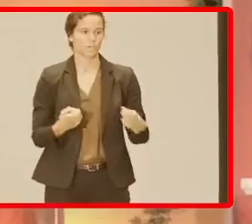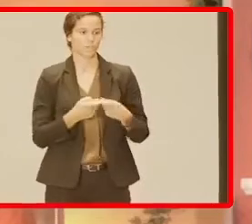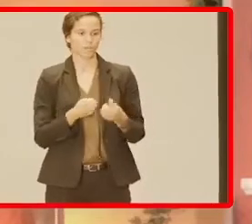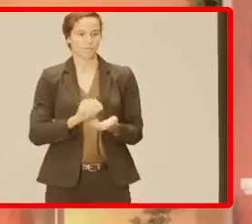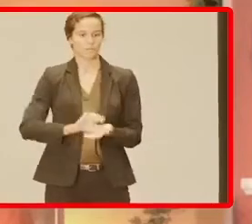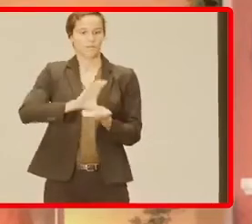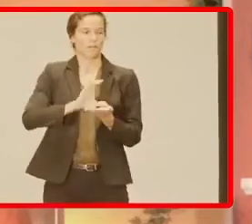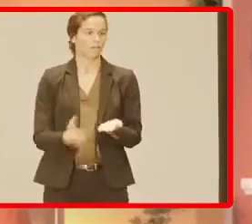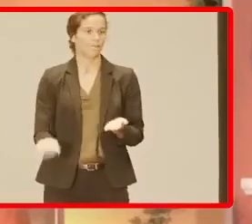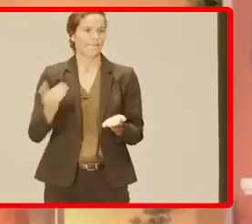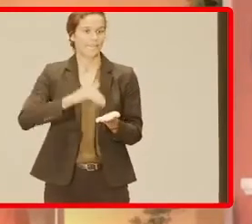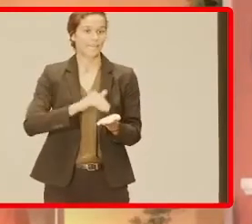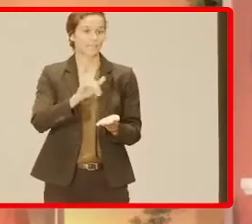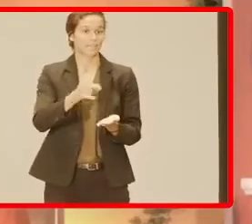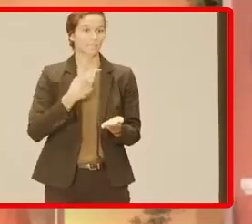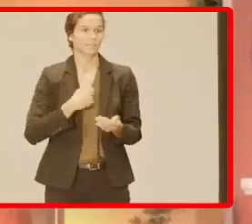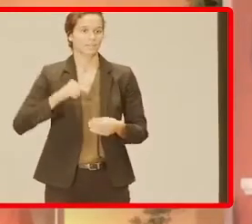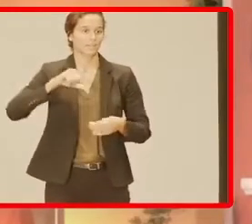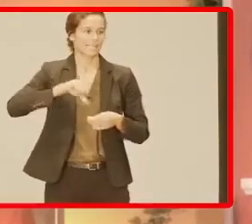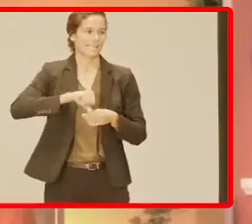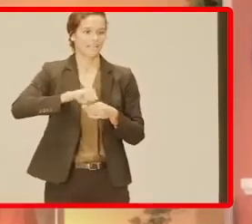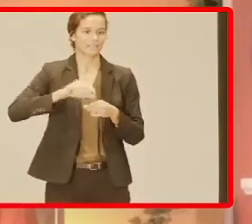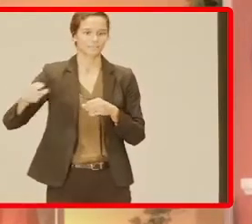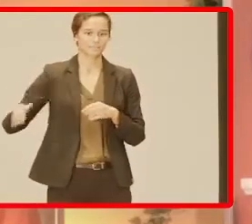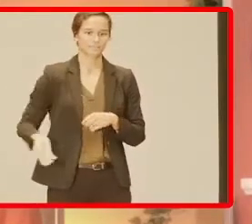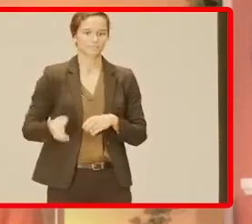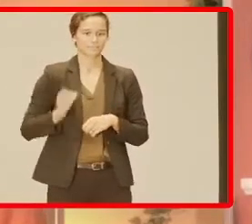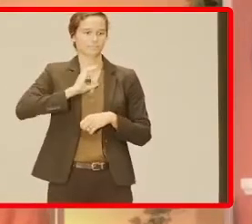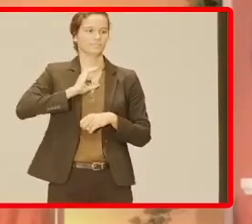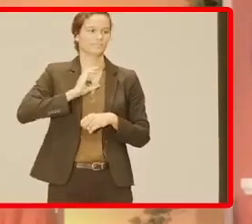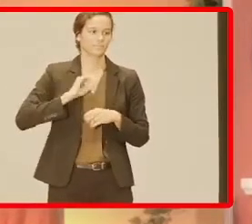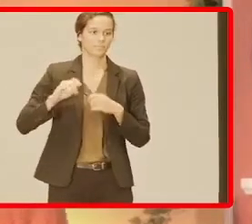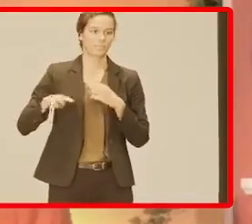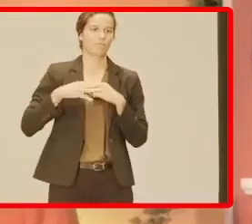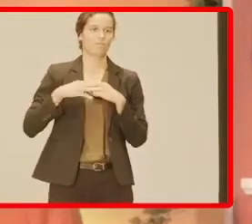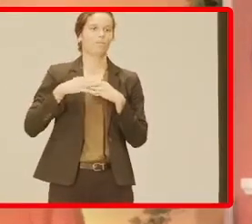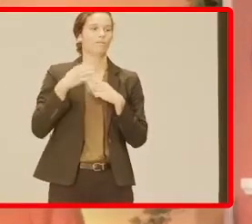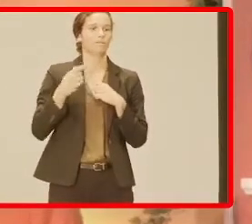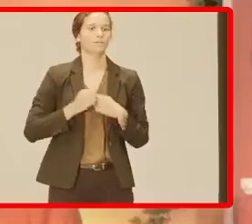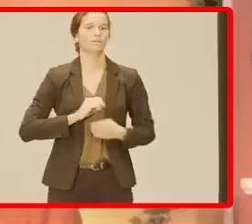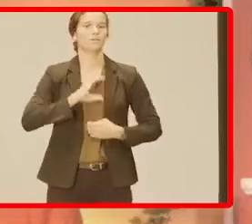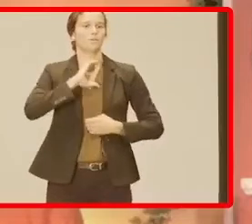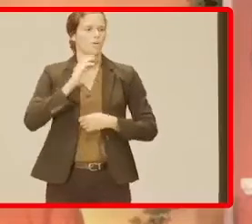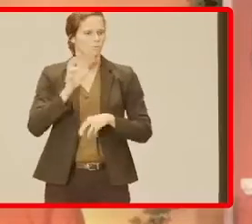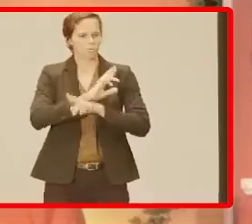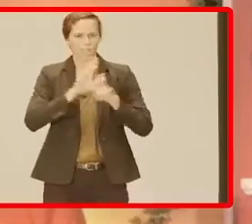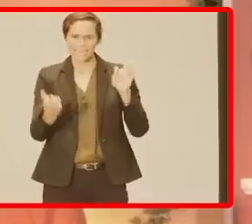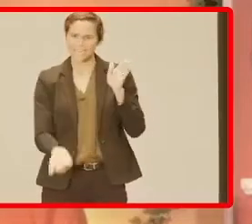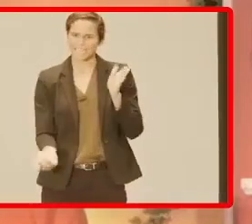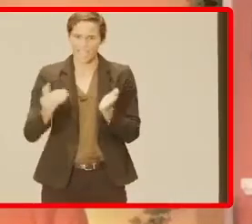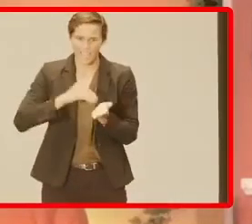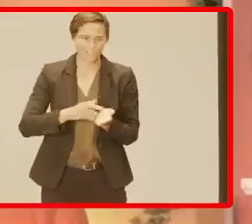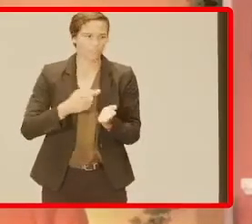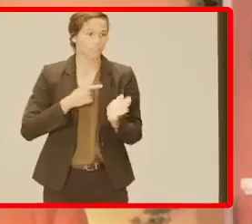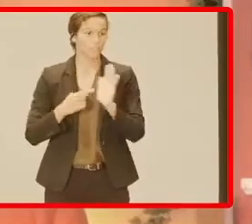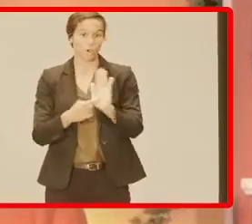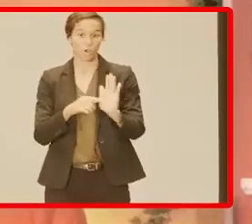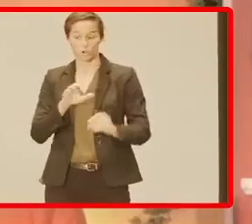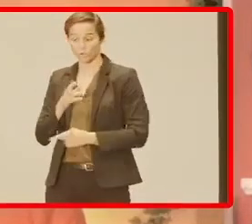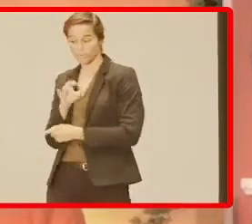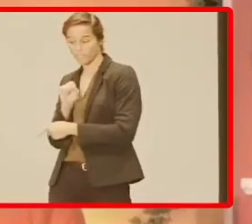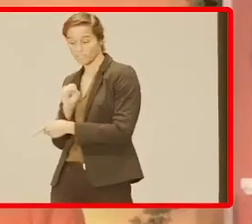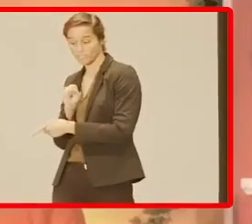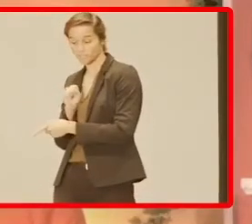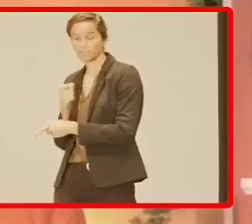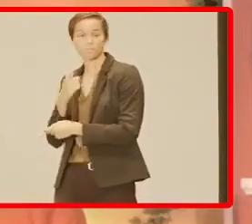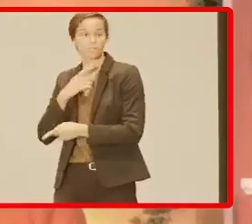fuel I needed to get me through another year of working with Chris, showing people wherever we went